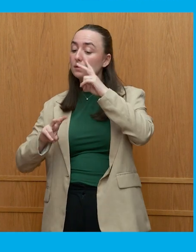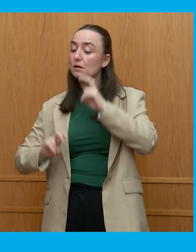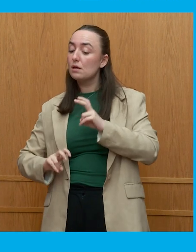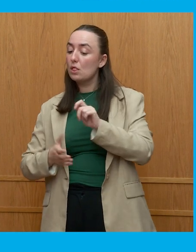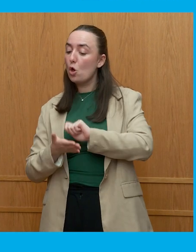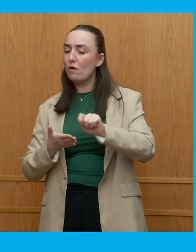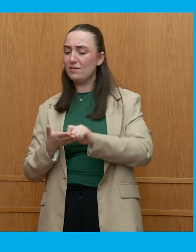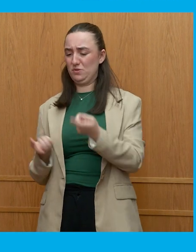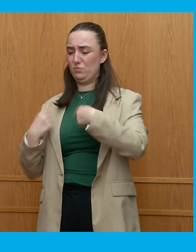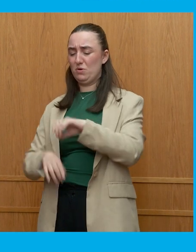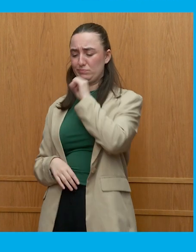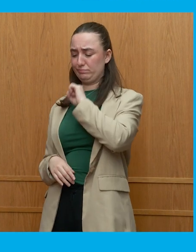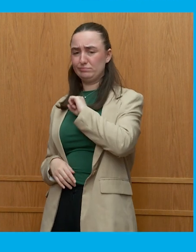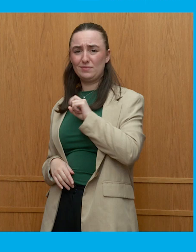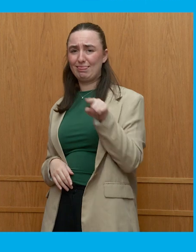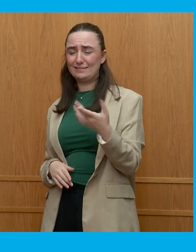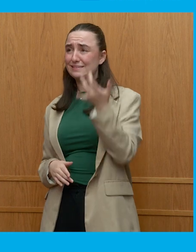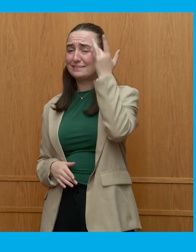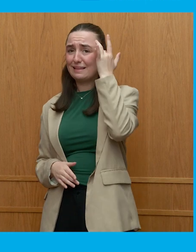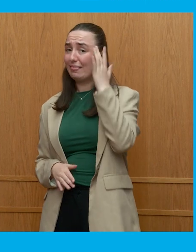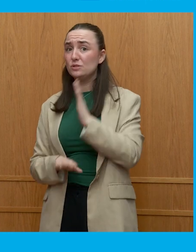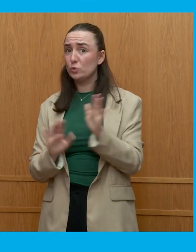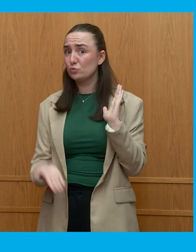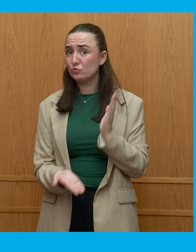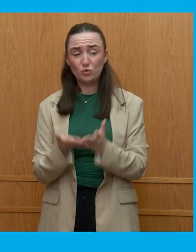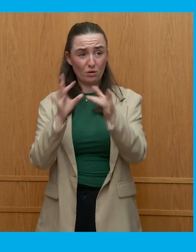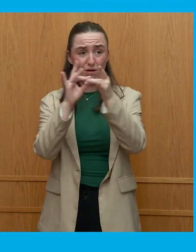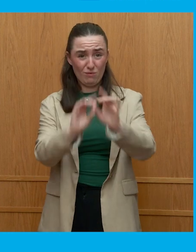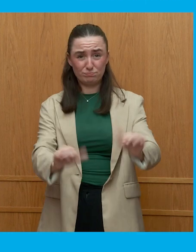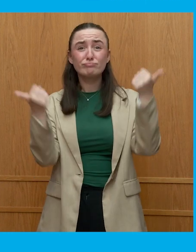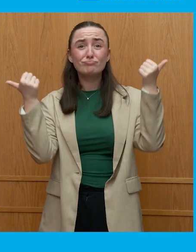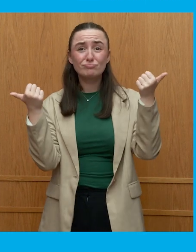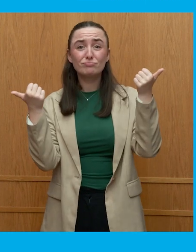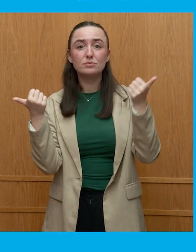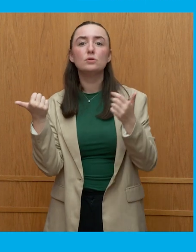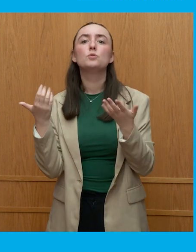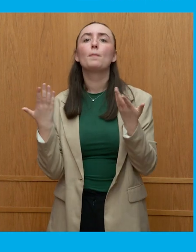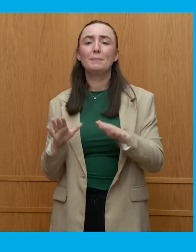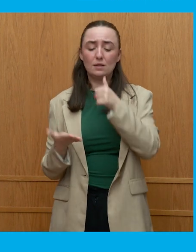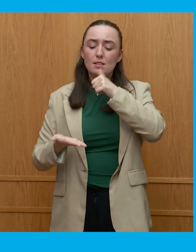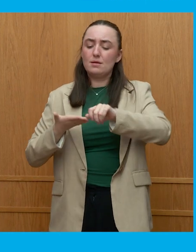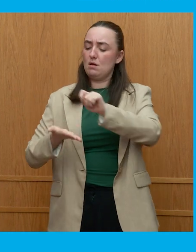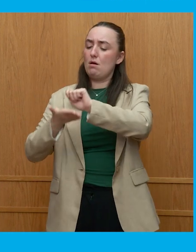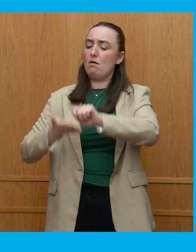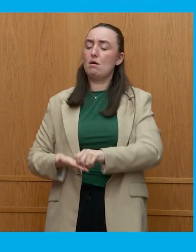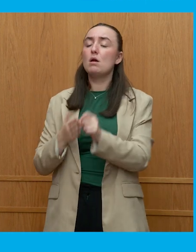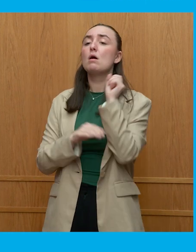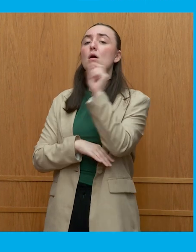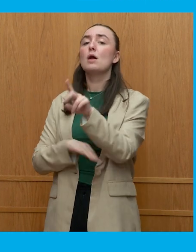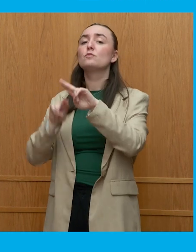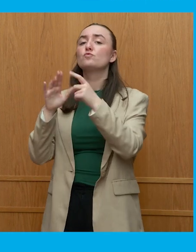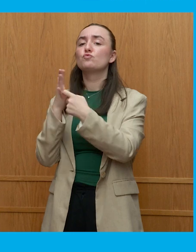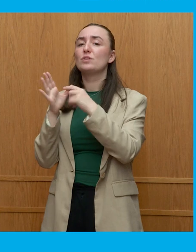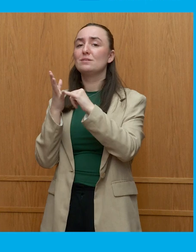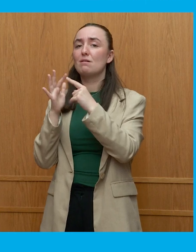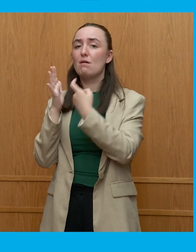that's ridiculous, because it wasn't true. And we wrote a letter to Fraser, and everybody signed